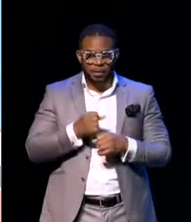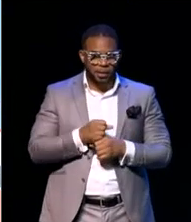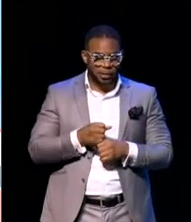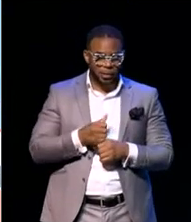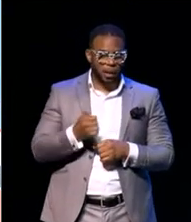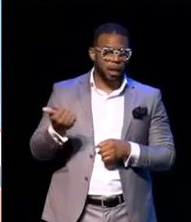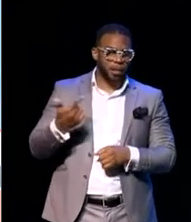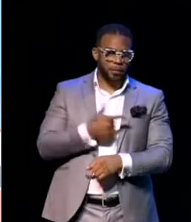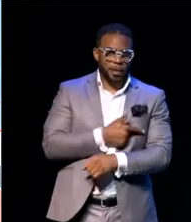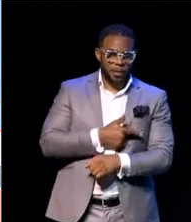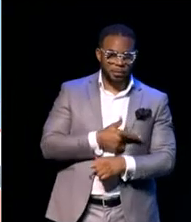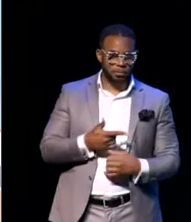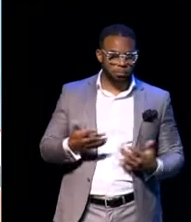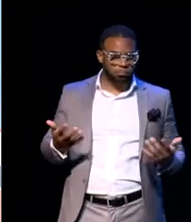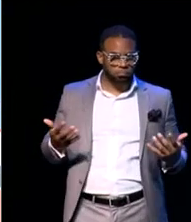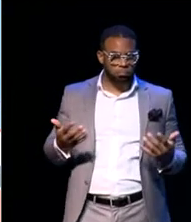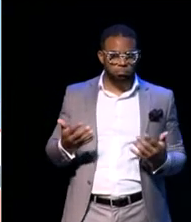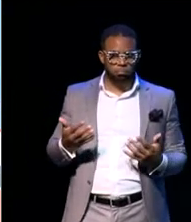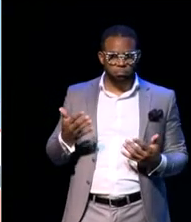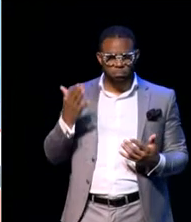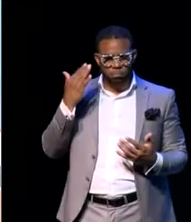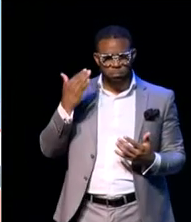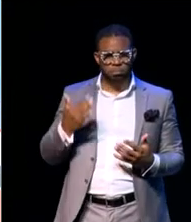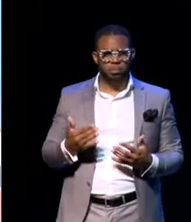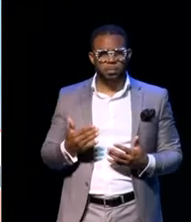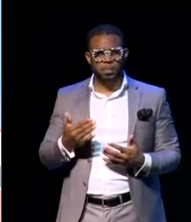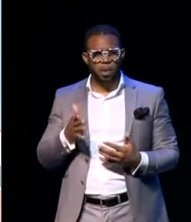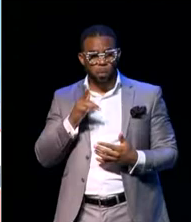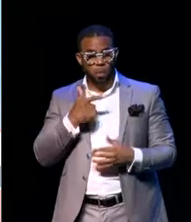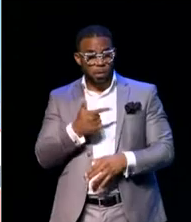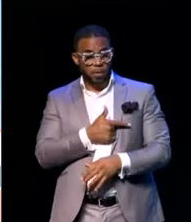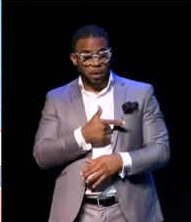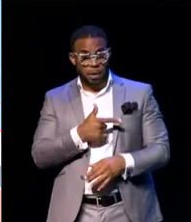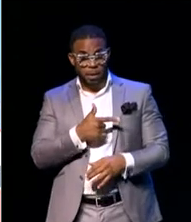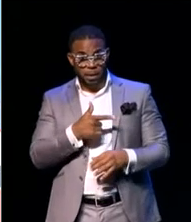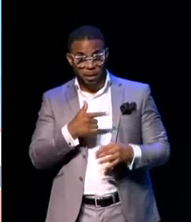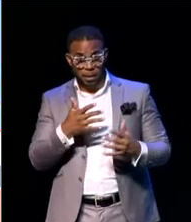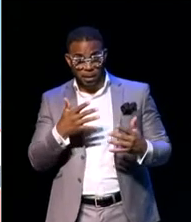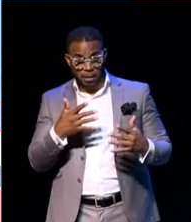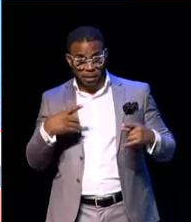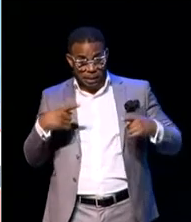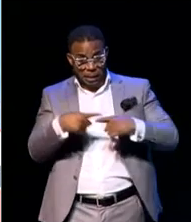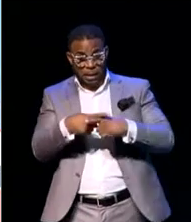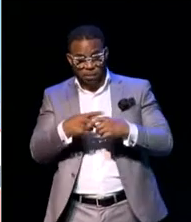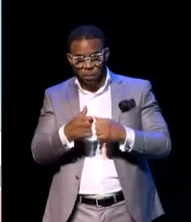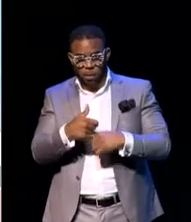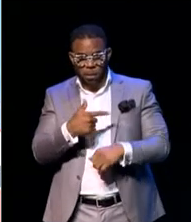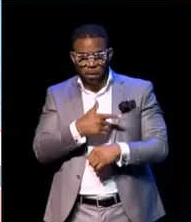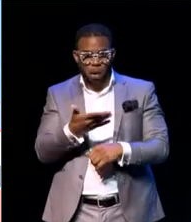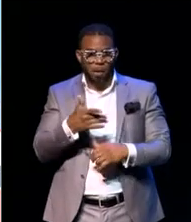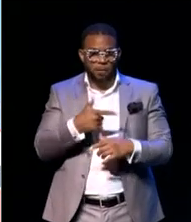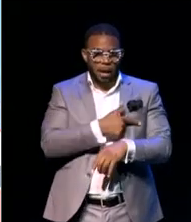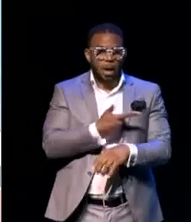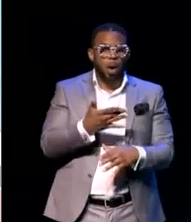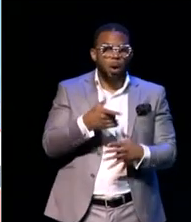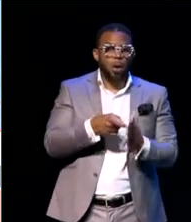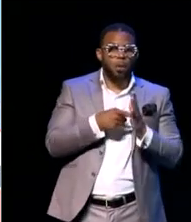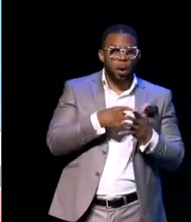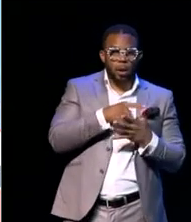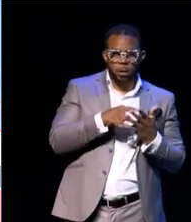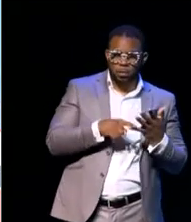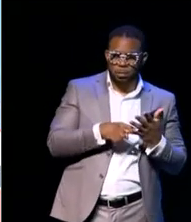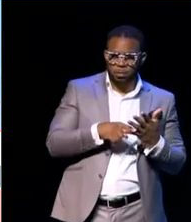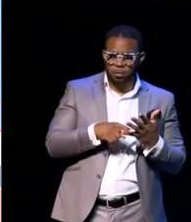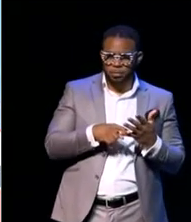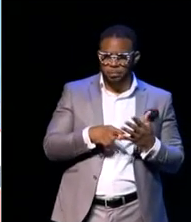get, vaccines are already being administered, and will the vaccine clash with the vaccines that you